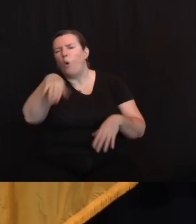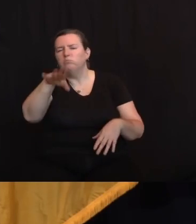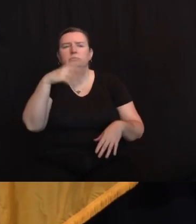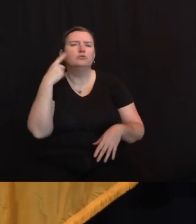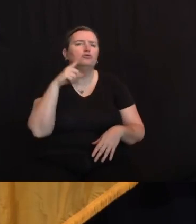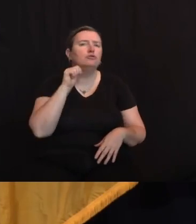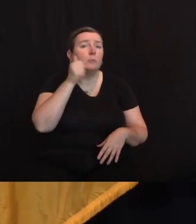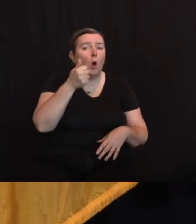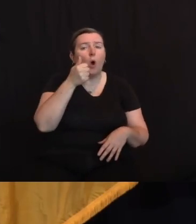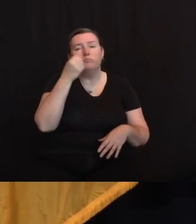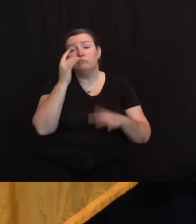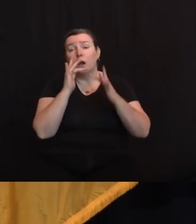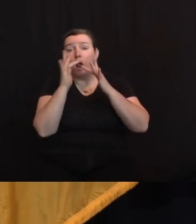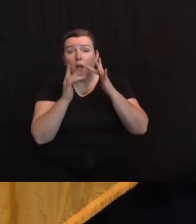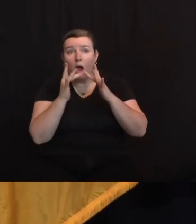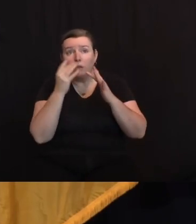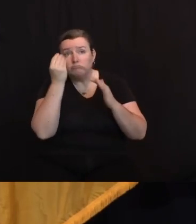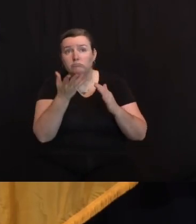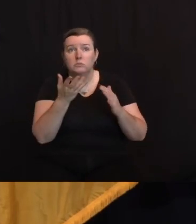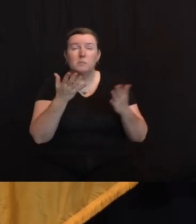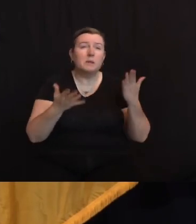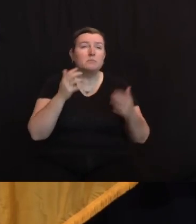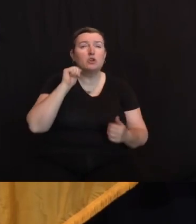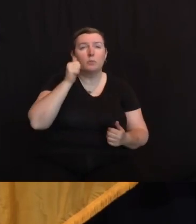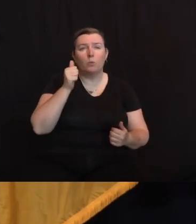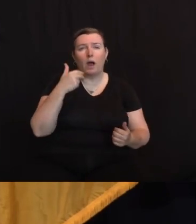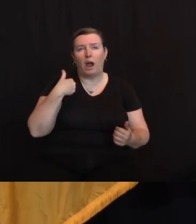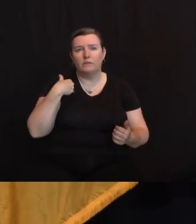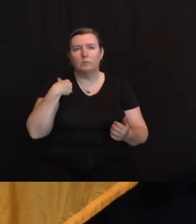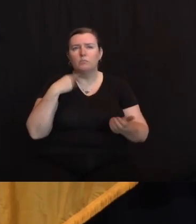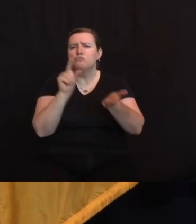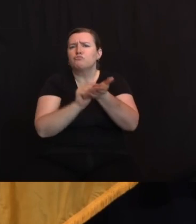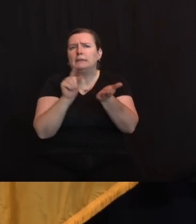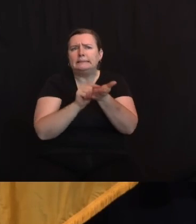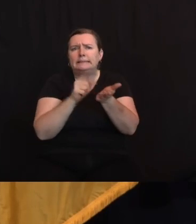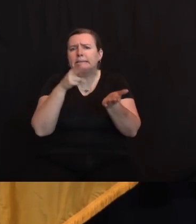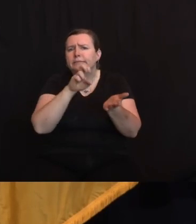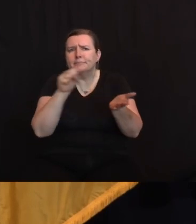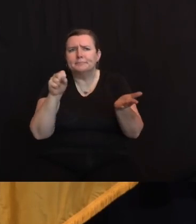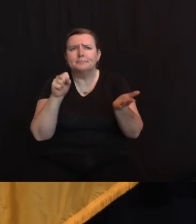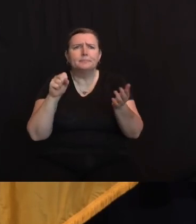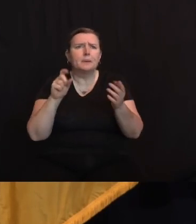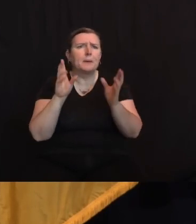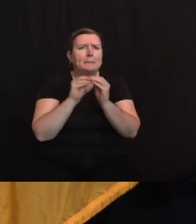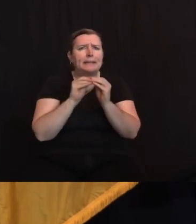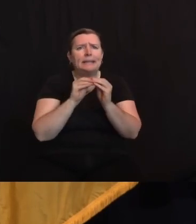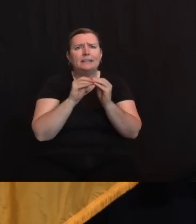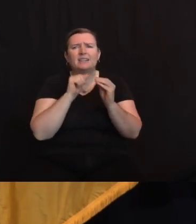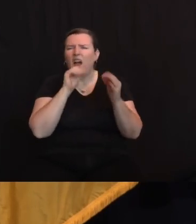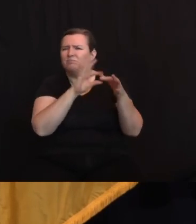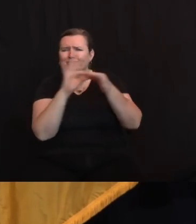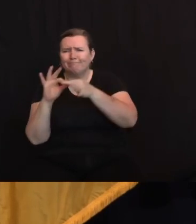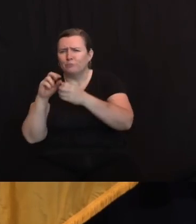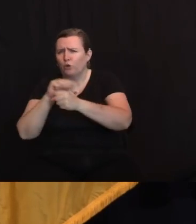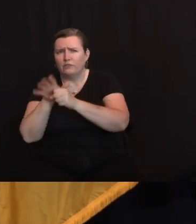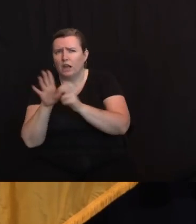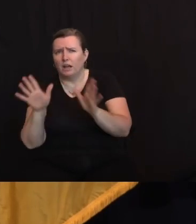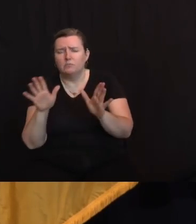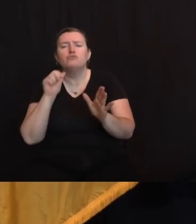to that is we're likely to have a press event on something unrelated, somewhat related, but not directly related to COVID tomorrow